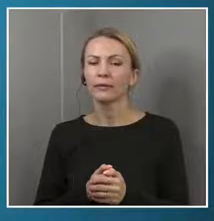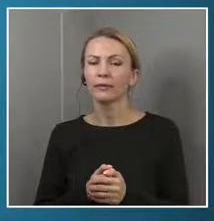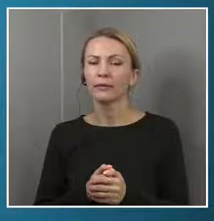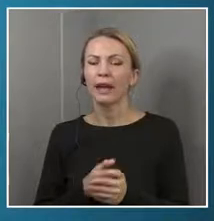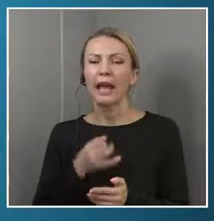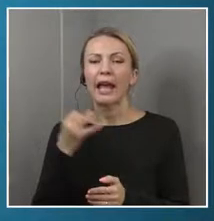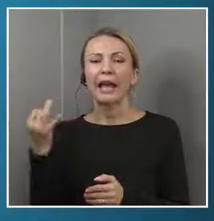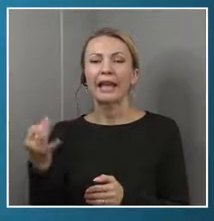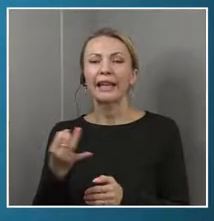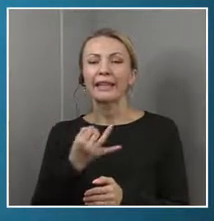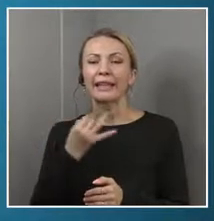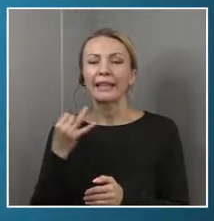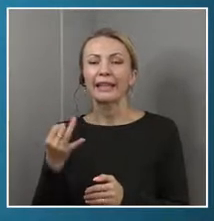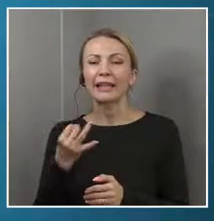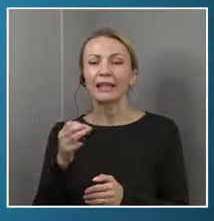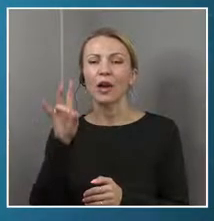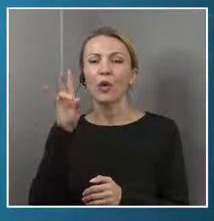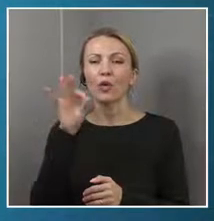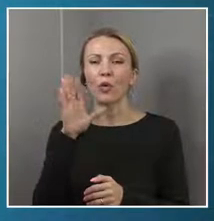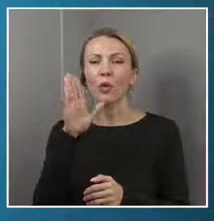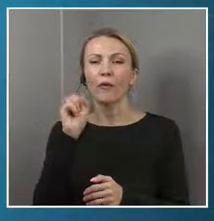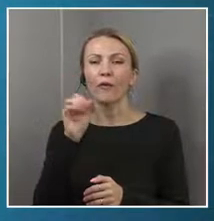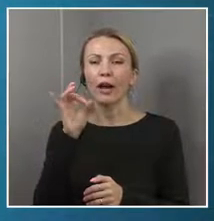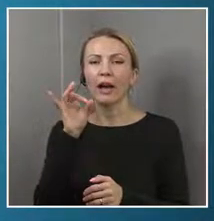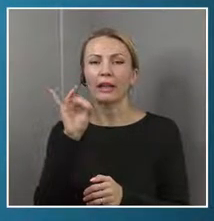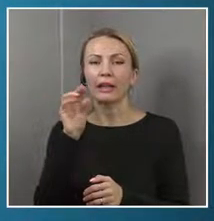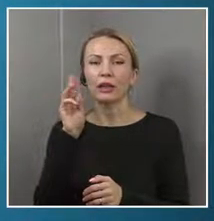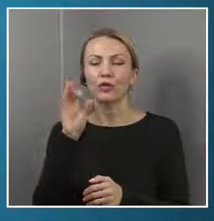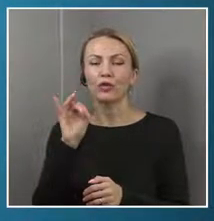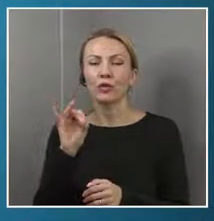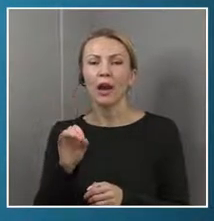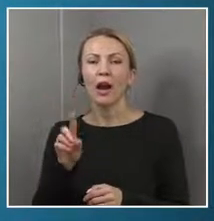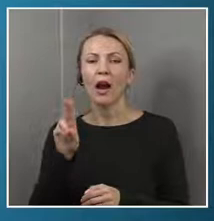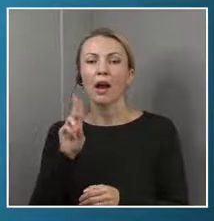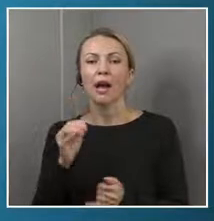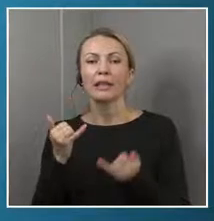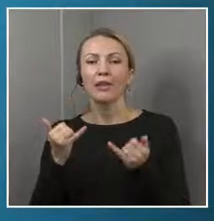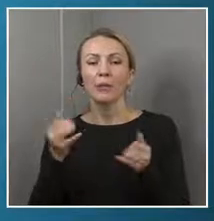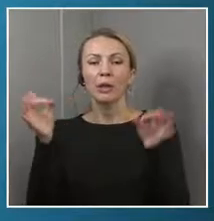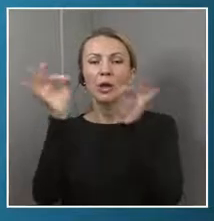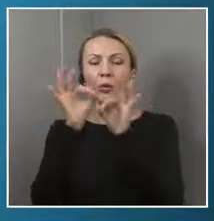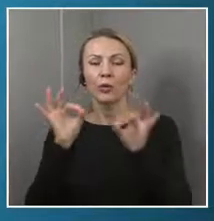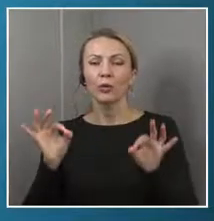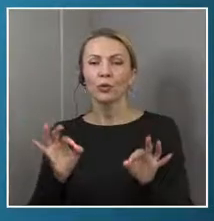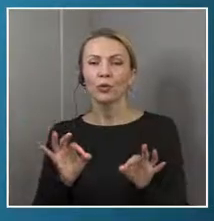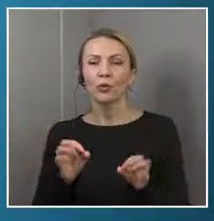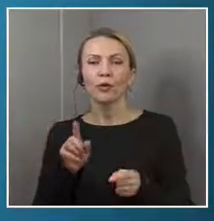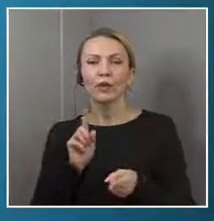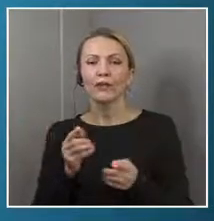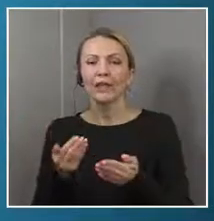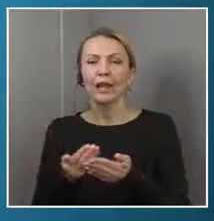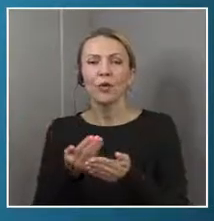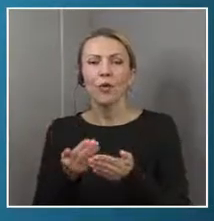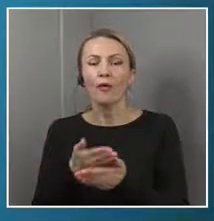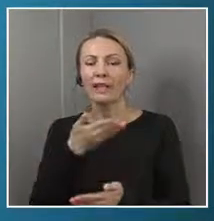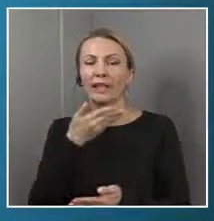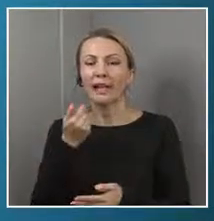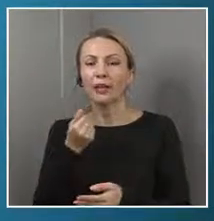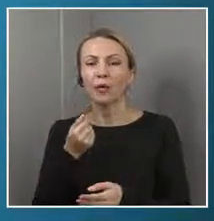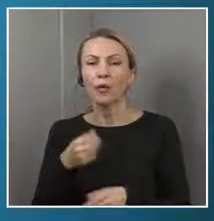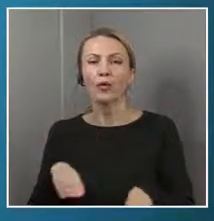But certainly during Gilded Age America, this was exactly what happened too. Department store magnates